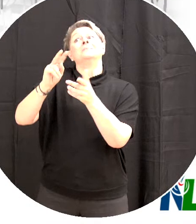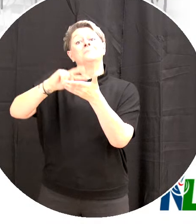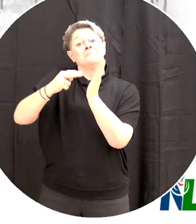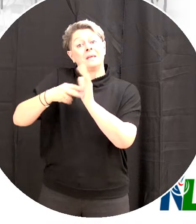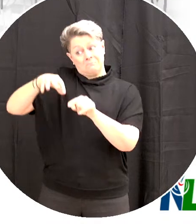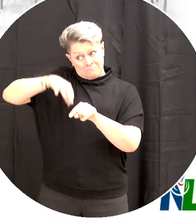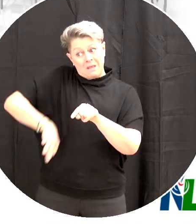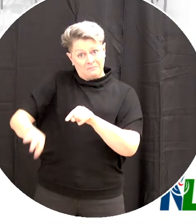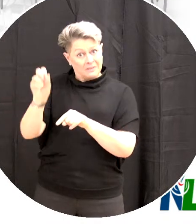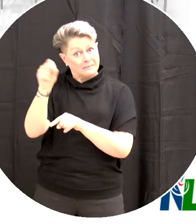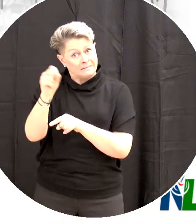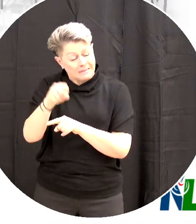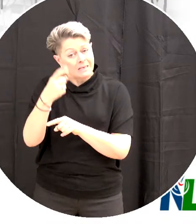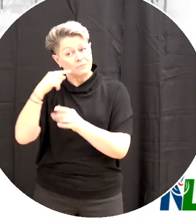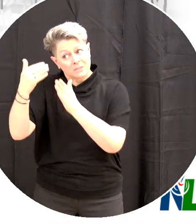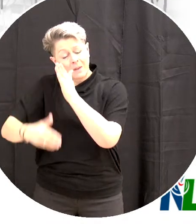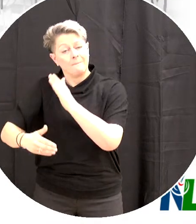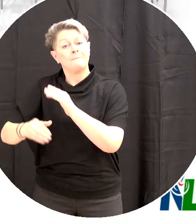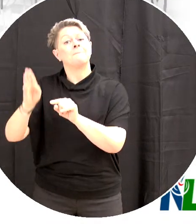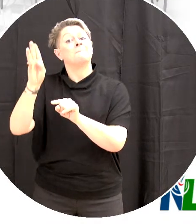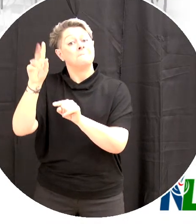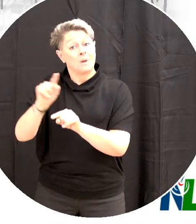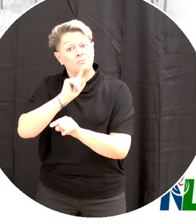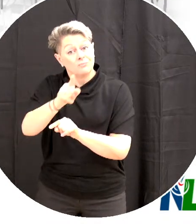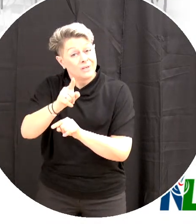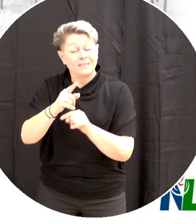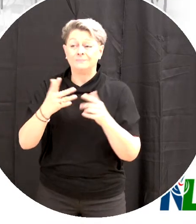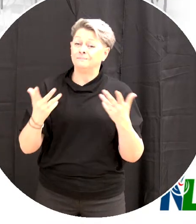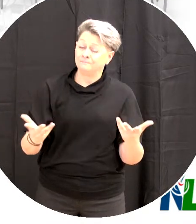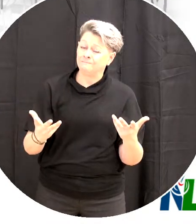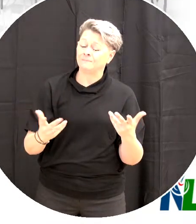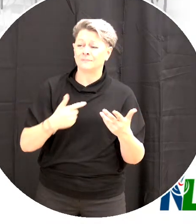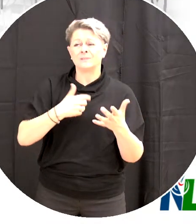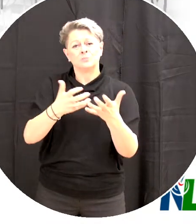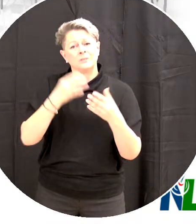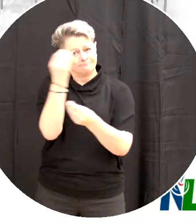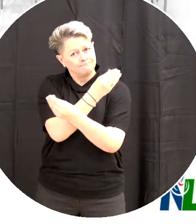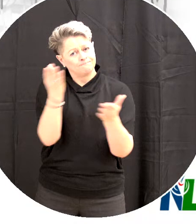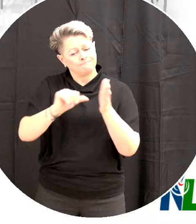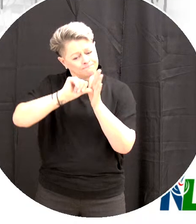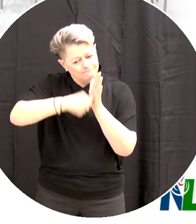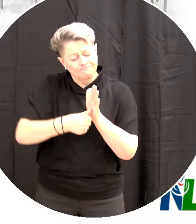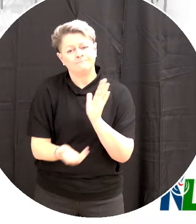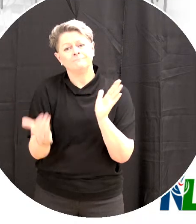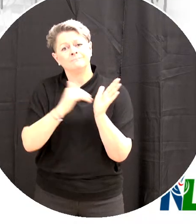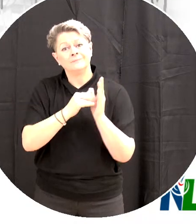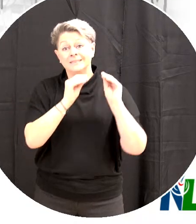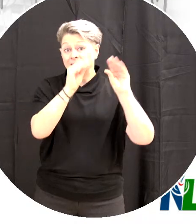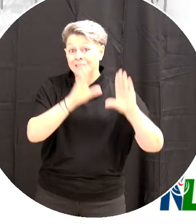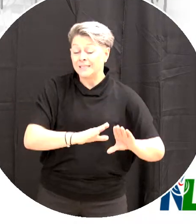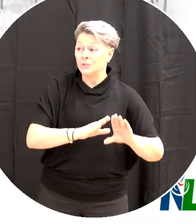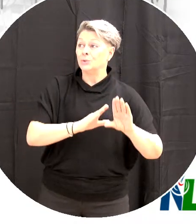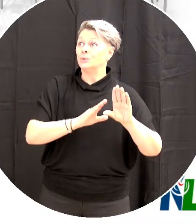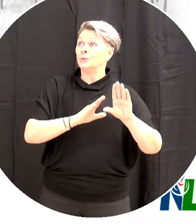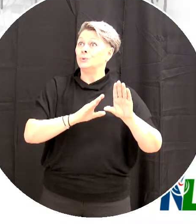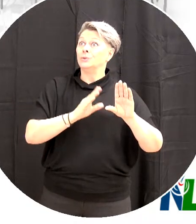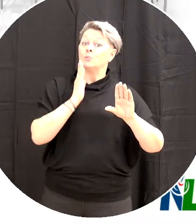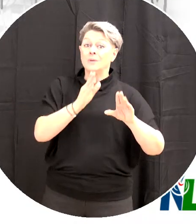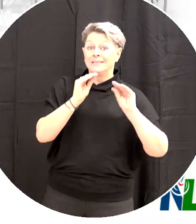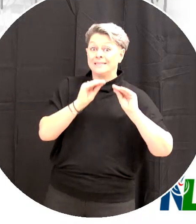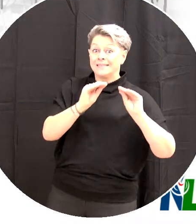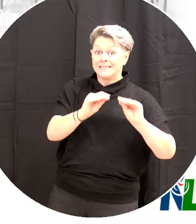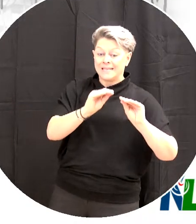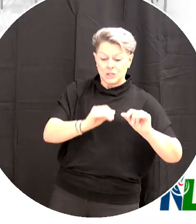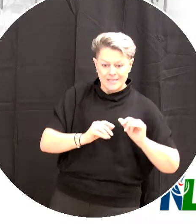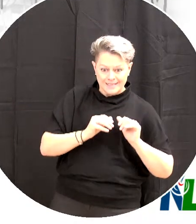attend in school physically. But really, to reiterate, teachers aren't expected to deliver 2 different